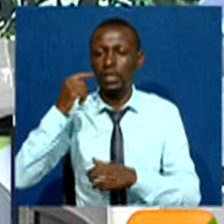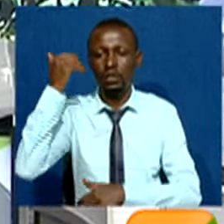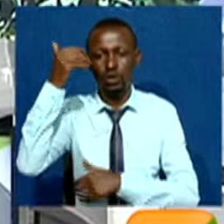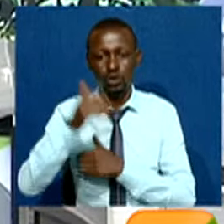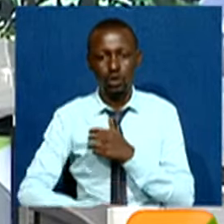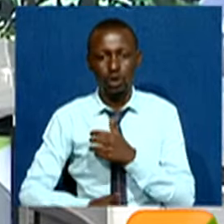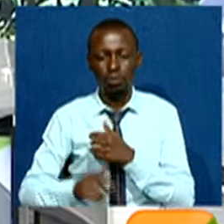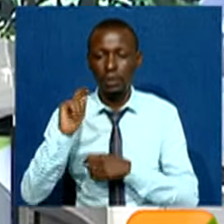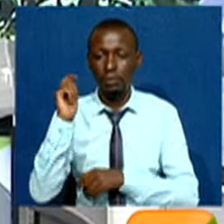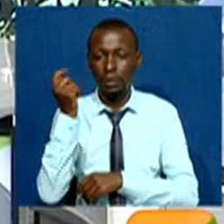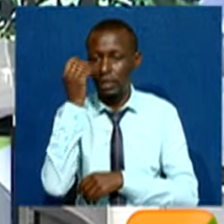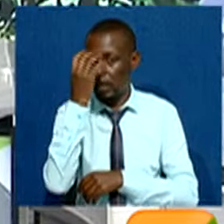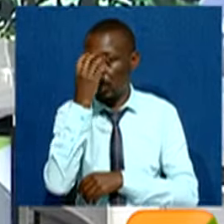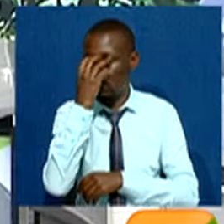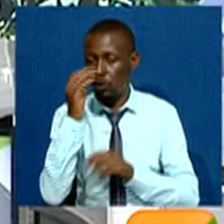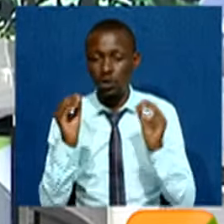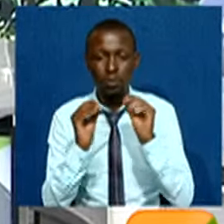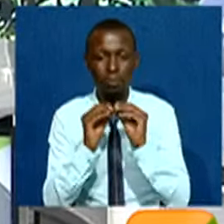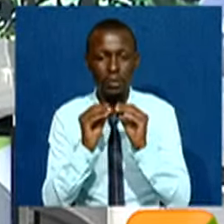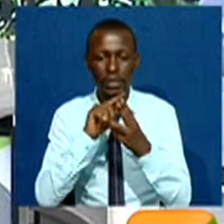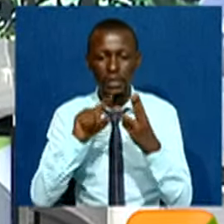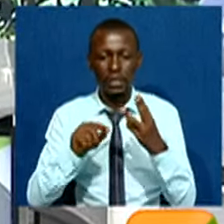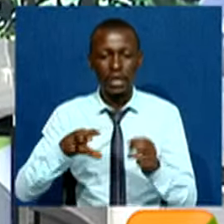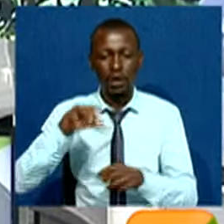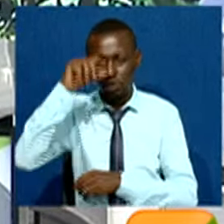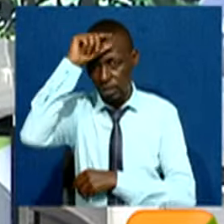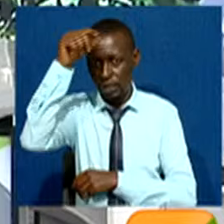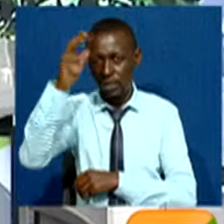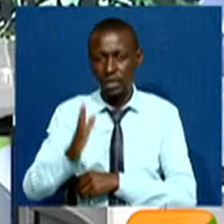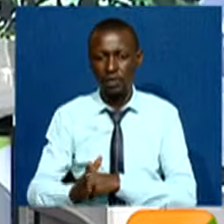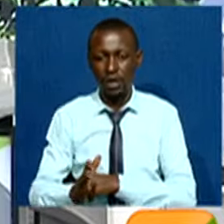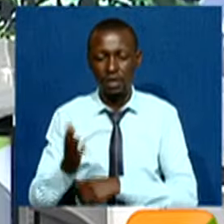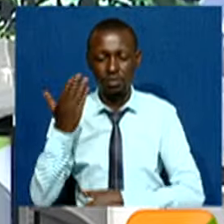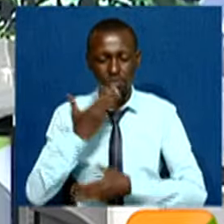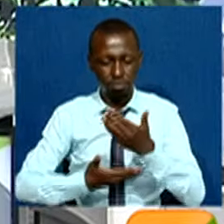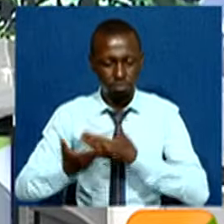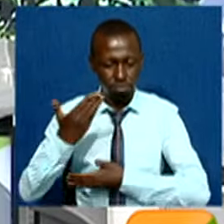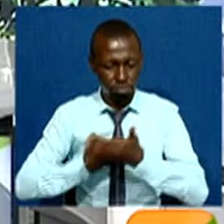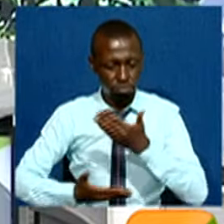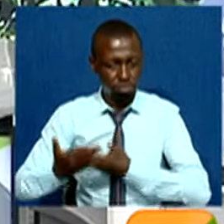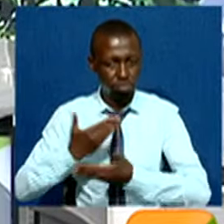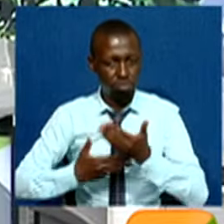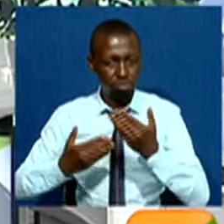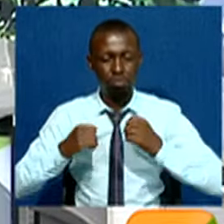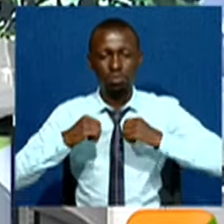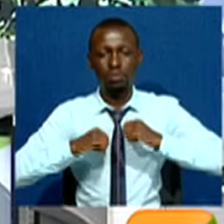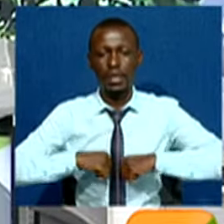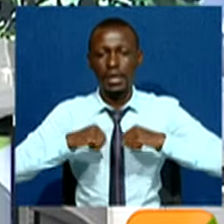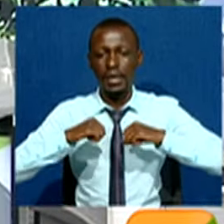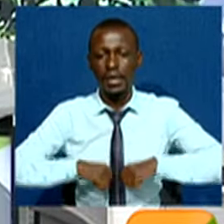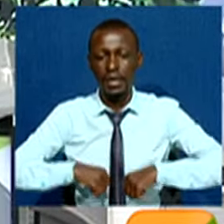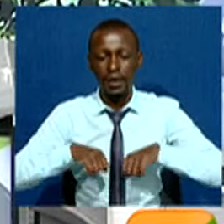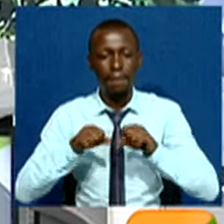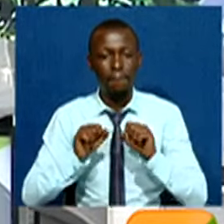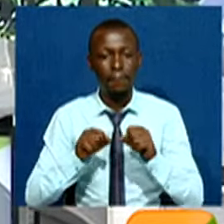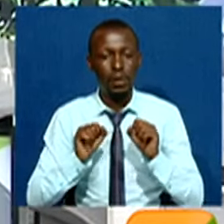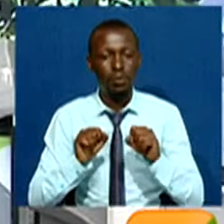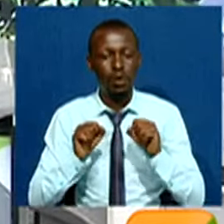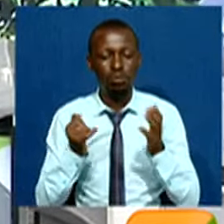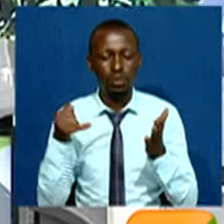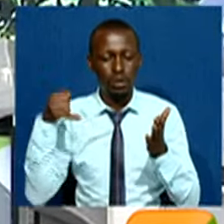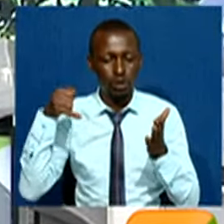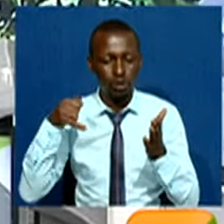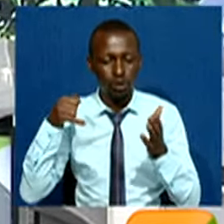William Ruto engaged the governors of the three counties in phone conversations, during which there was agreement that they would attend a stakeholders